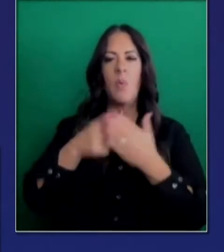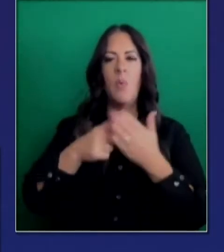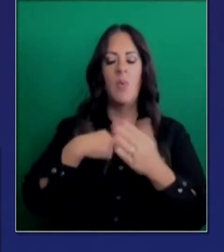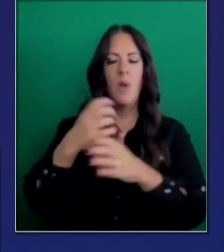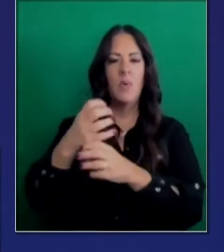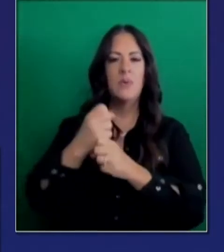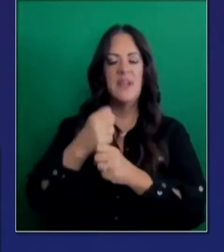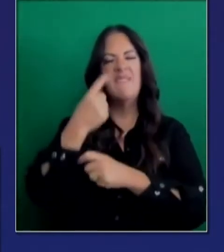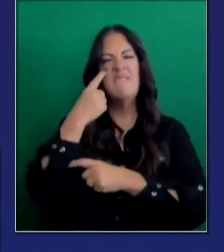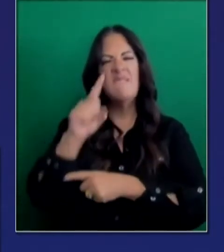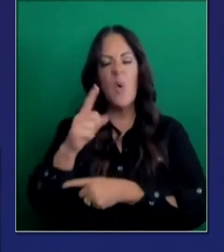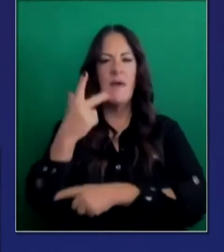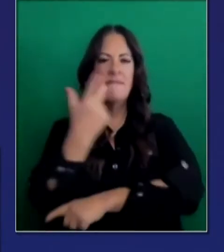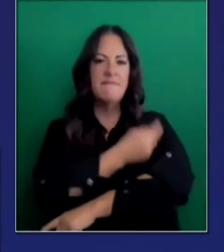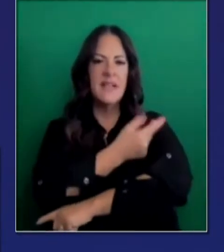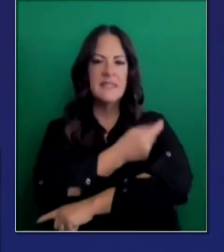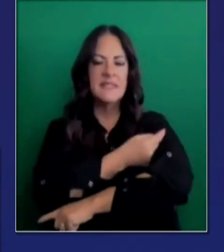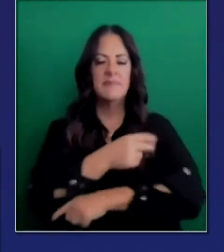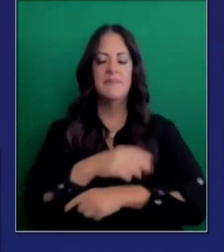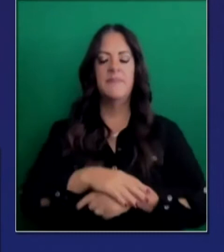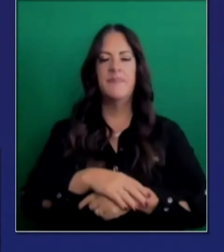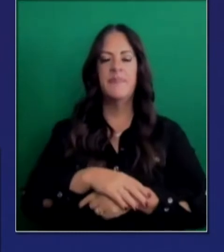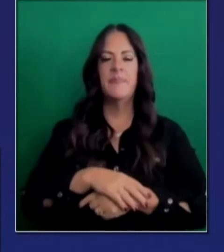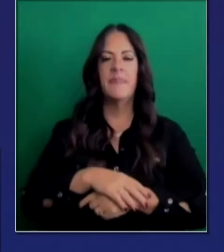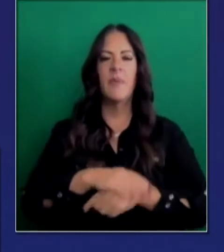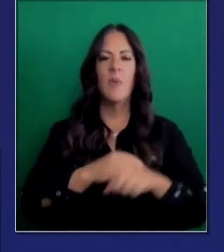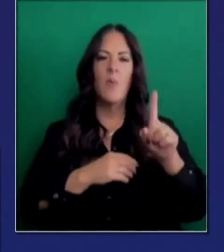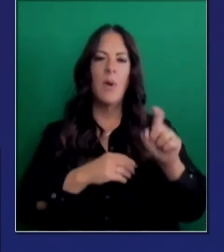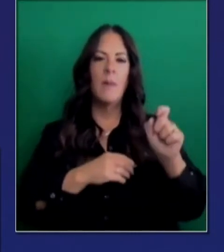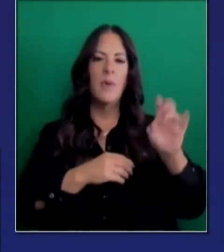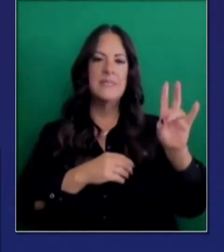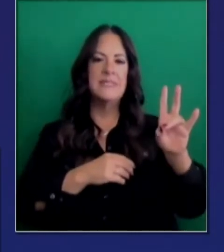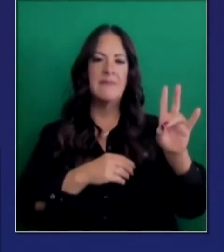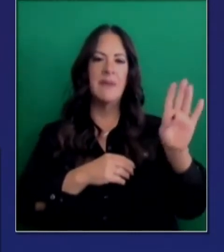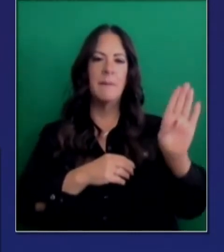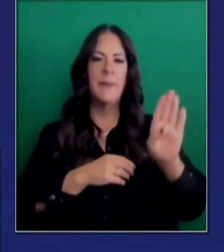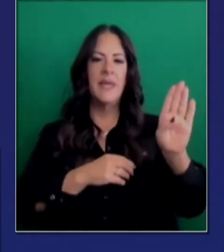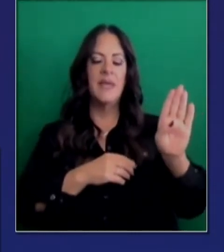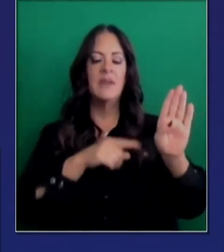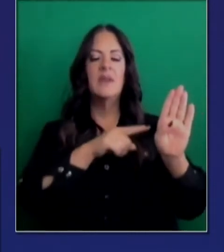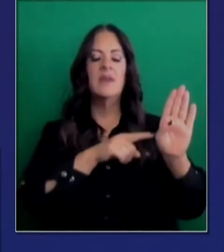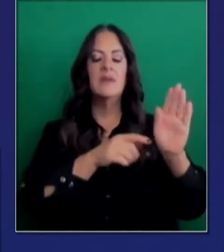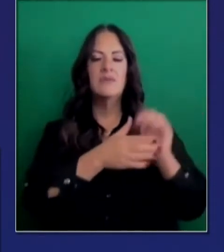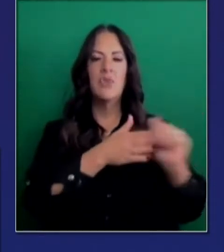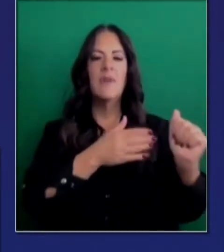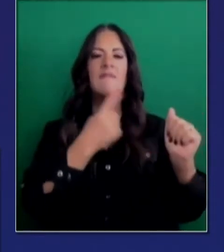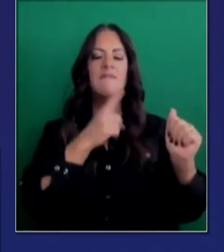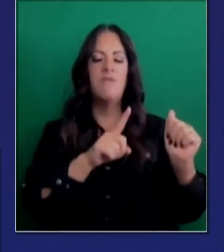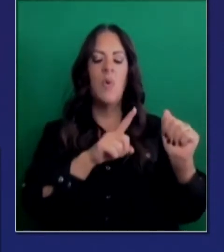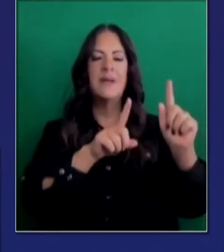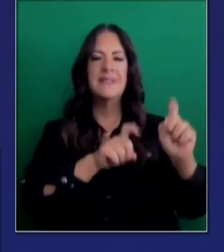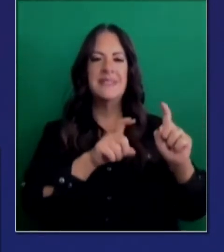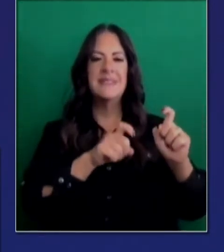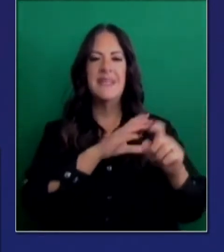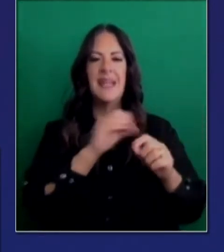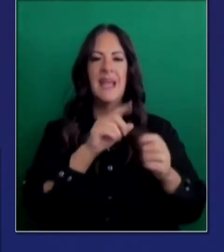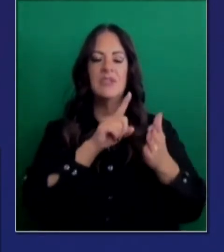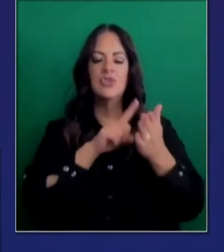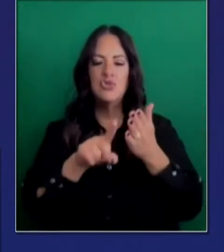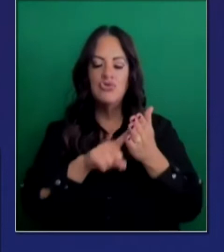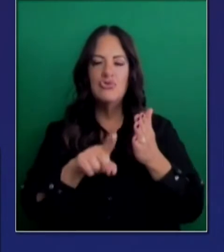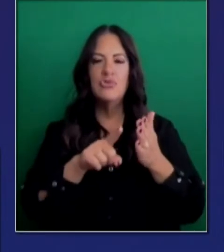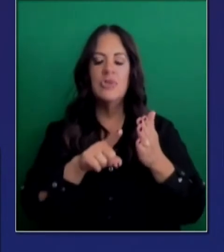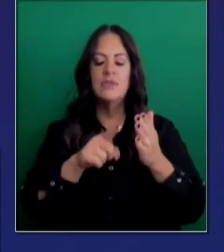the money available, $1.7 billion for testing and for tracing and other supports related to this